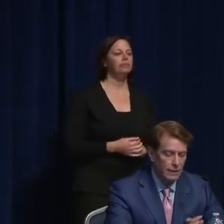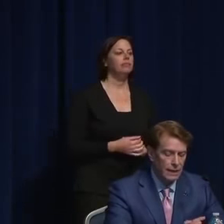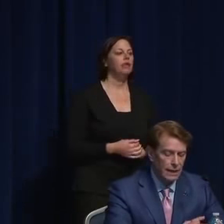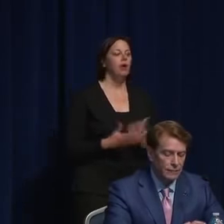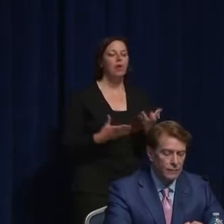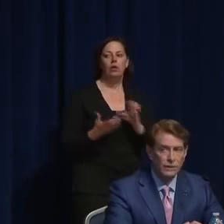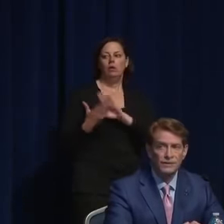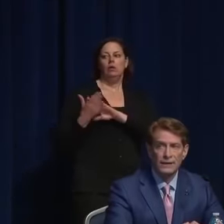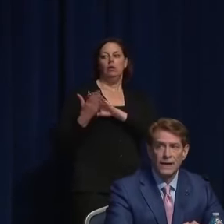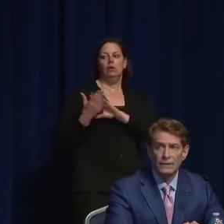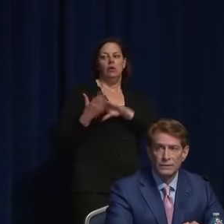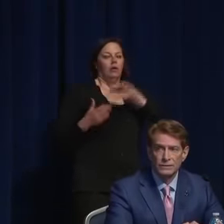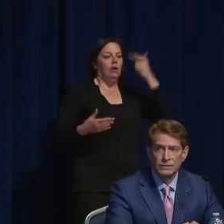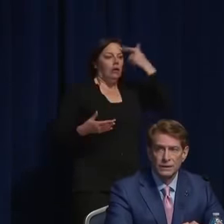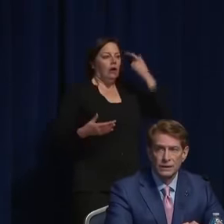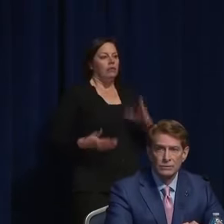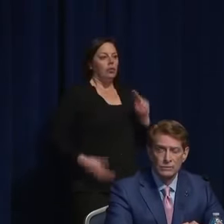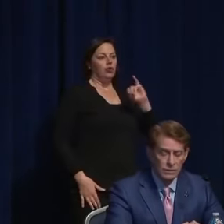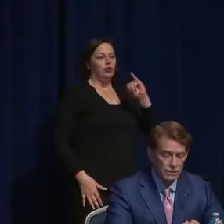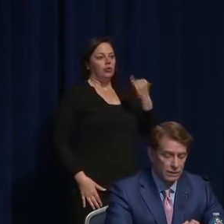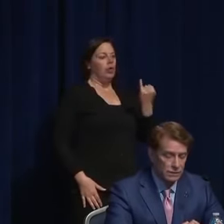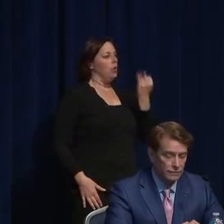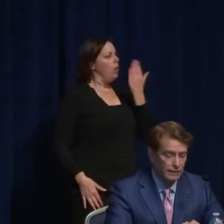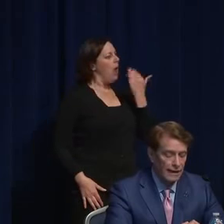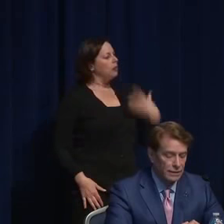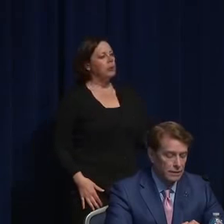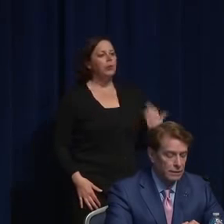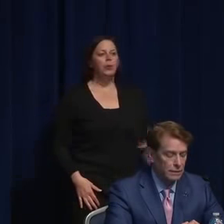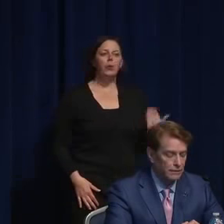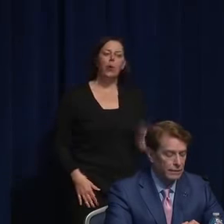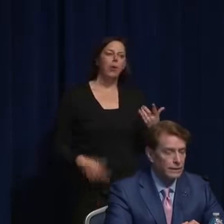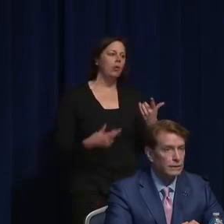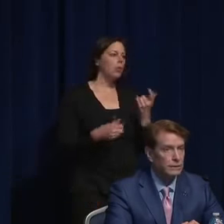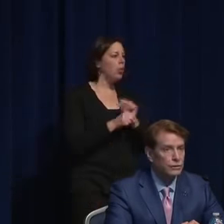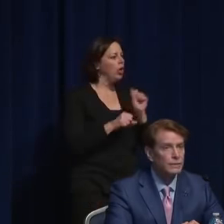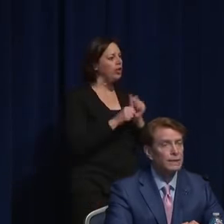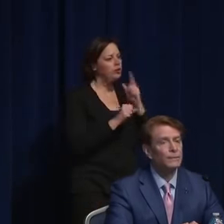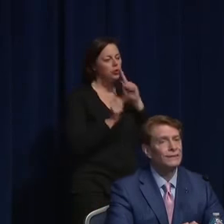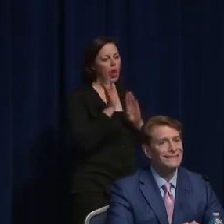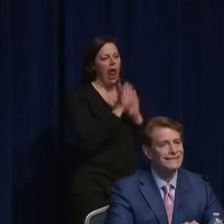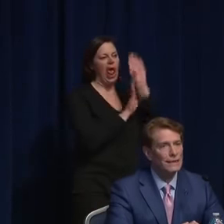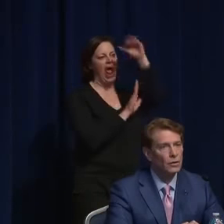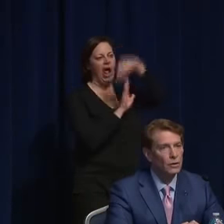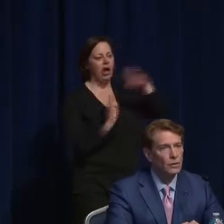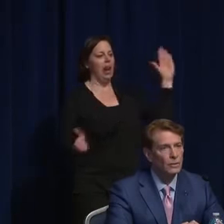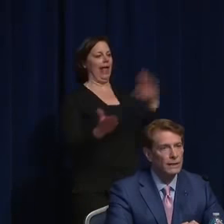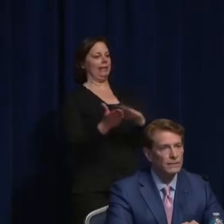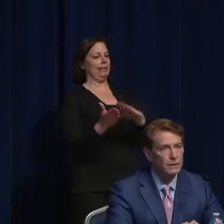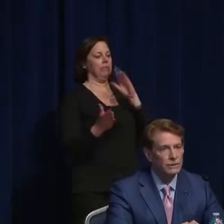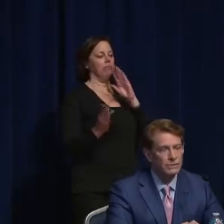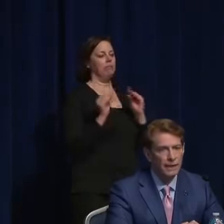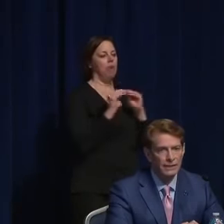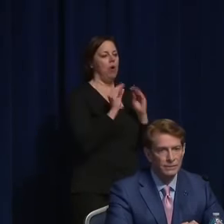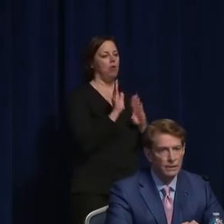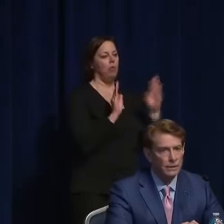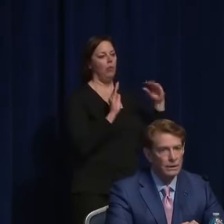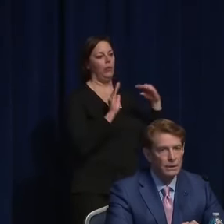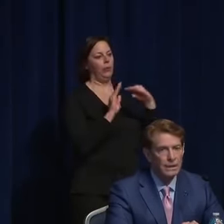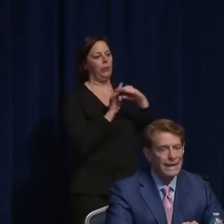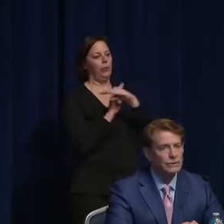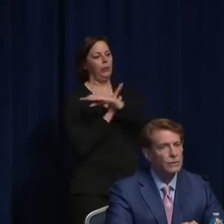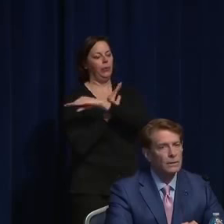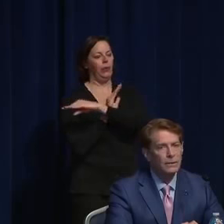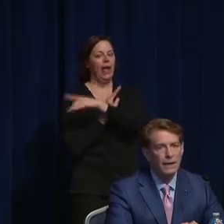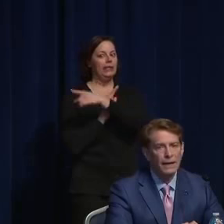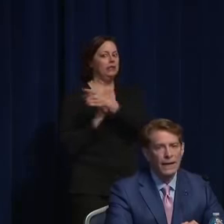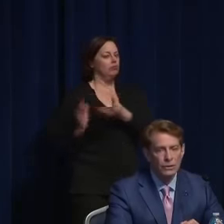governor again for his efforts in New Jersey to flatten the curve and urge people to stay home as much as possible.